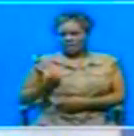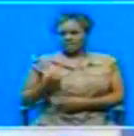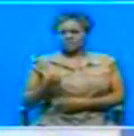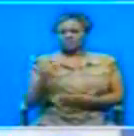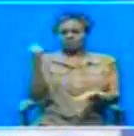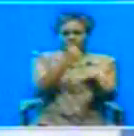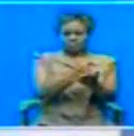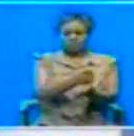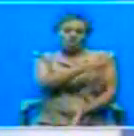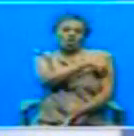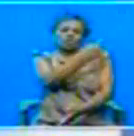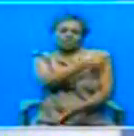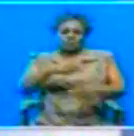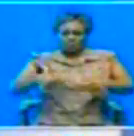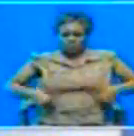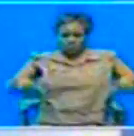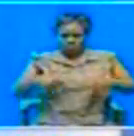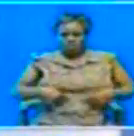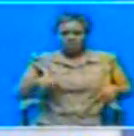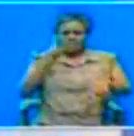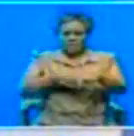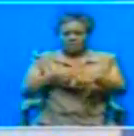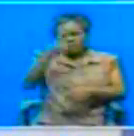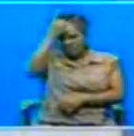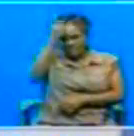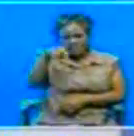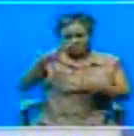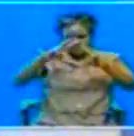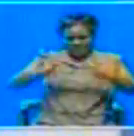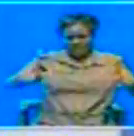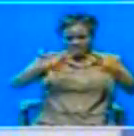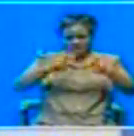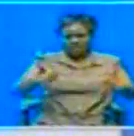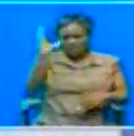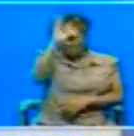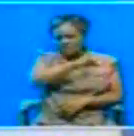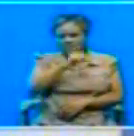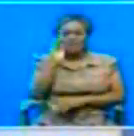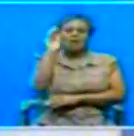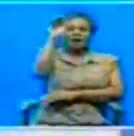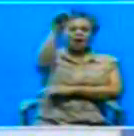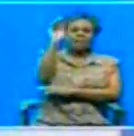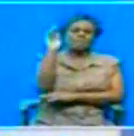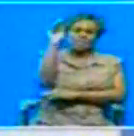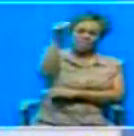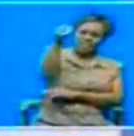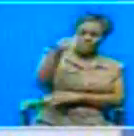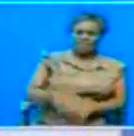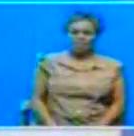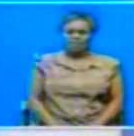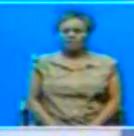at the Garissa Referral Hospital, were attacked in Wayu Village as they searched for their missing camel. Ashamwilu now reports.